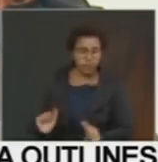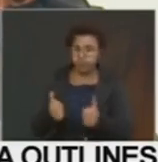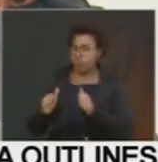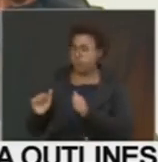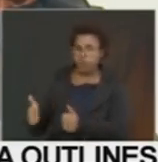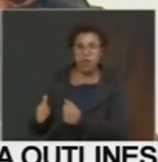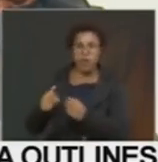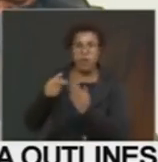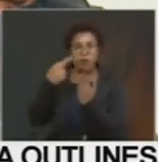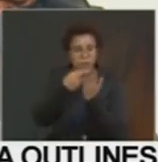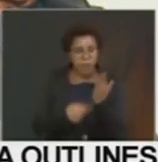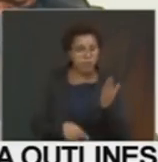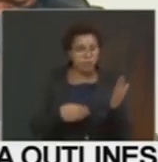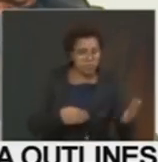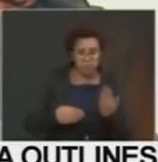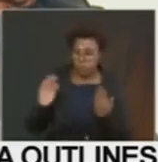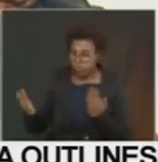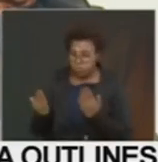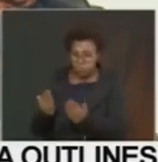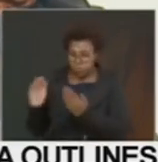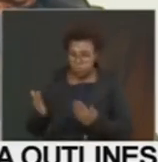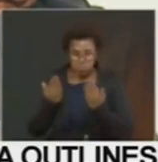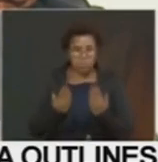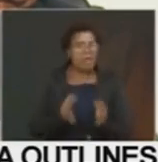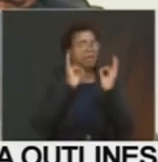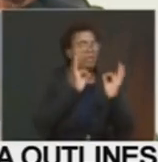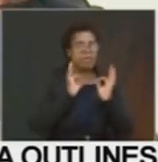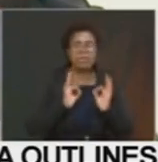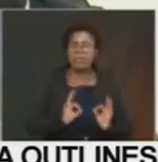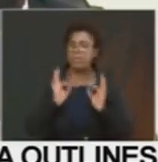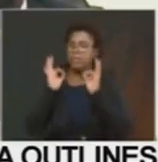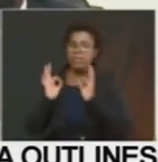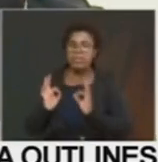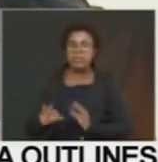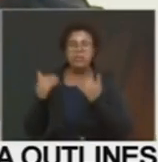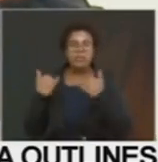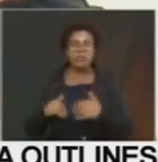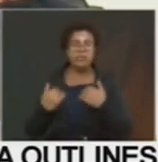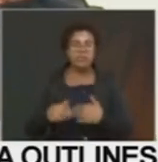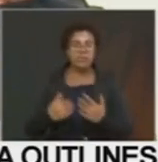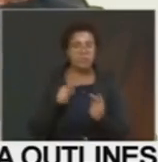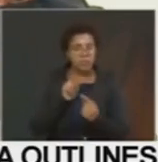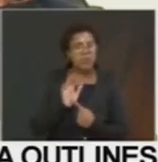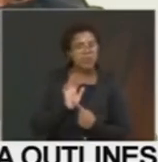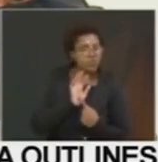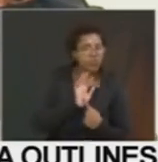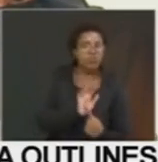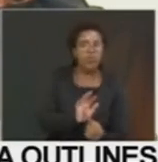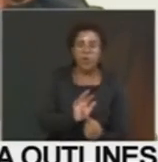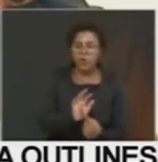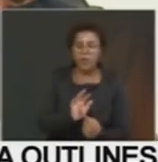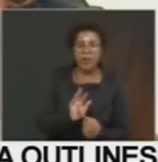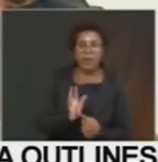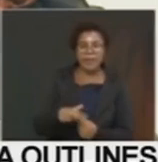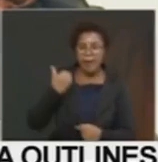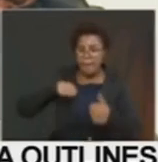after report from the Quality of Life survey done by the Gauteng City region showed how